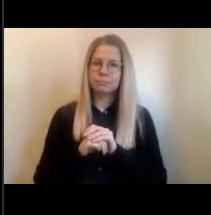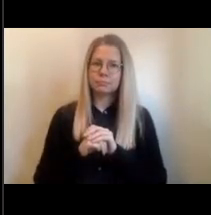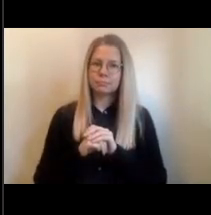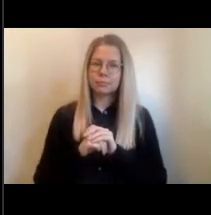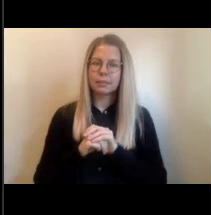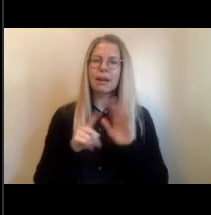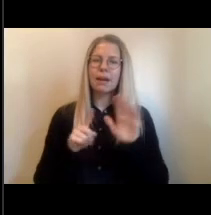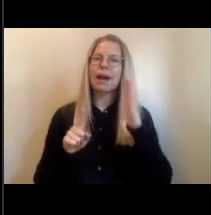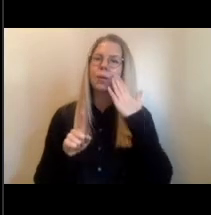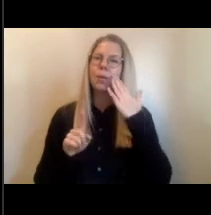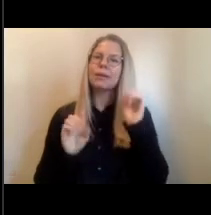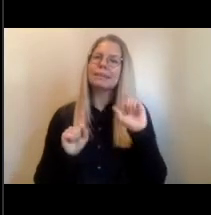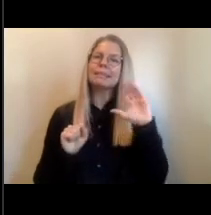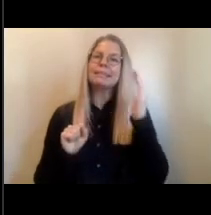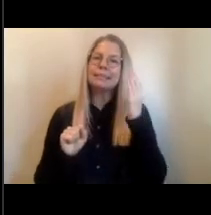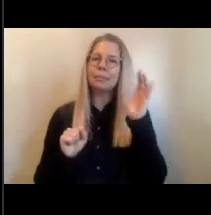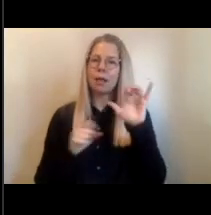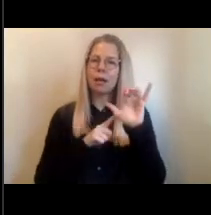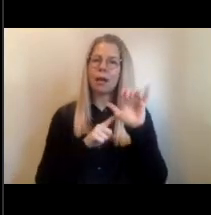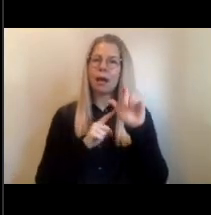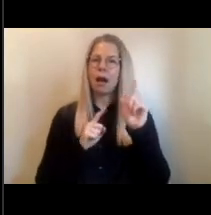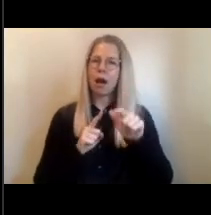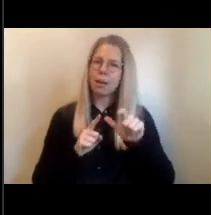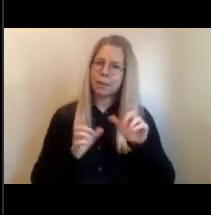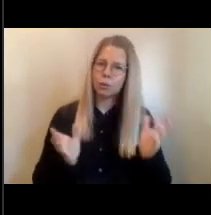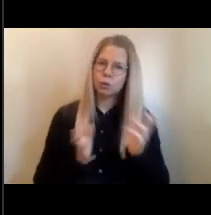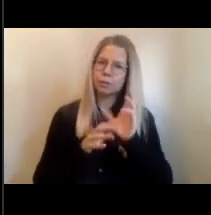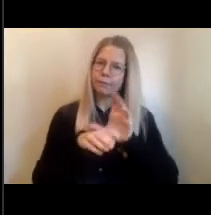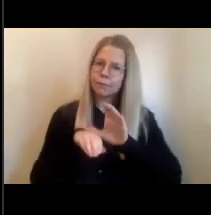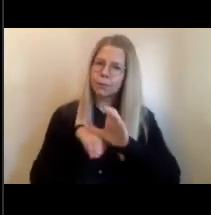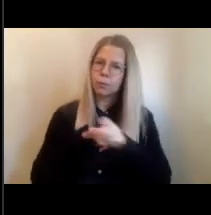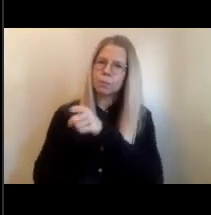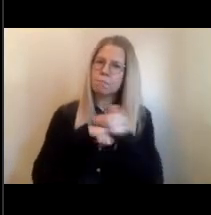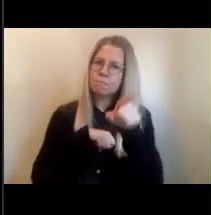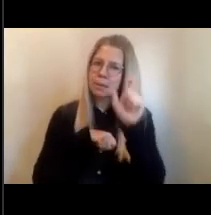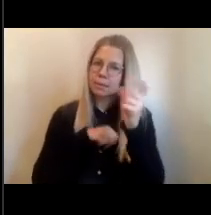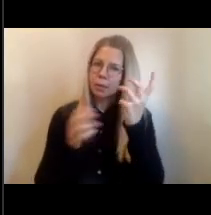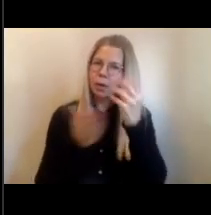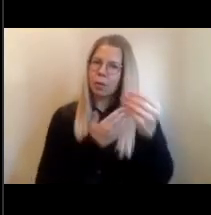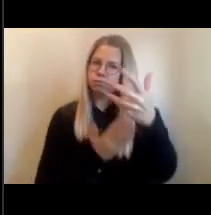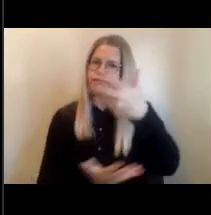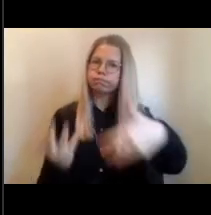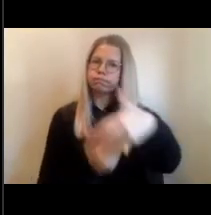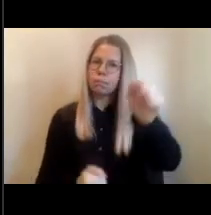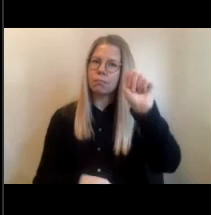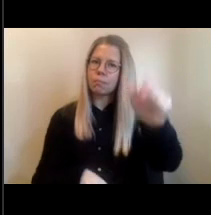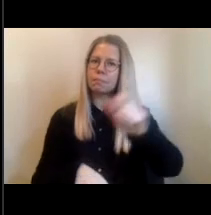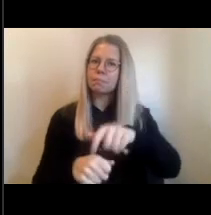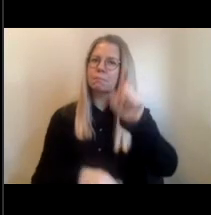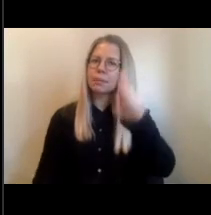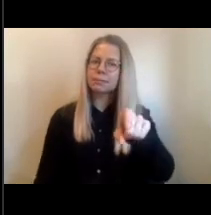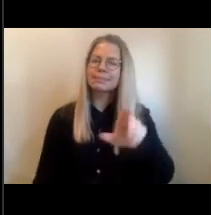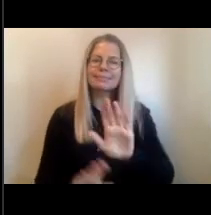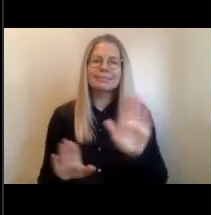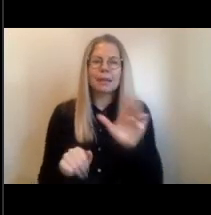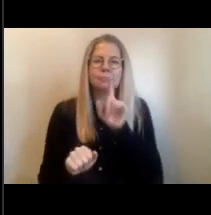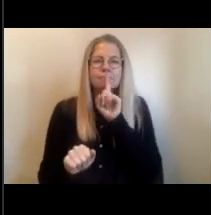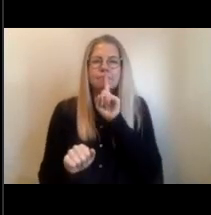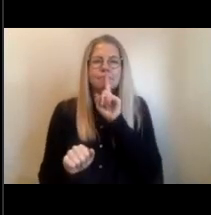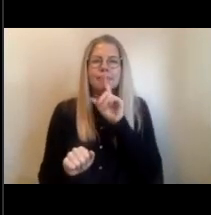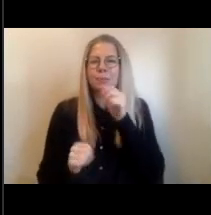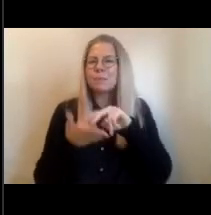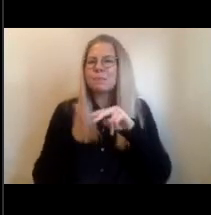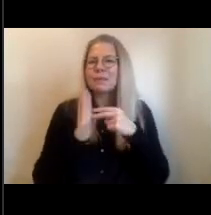extroversion. I'm not saying to you that you need to be a social butterfly, that you need to be out every